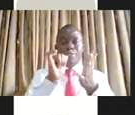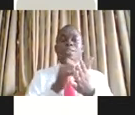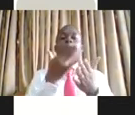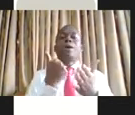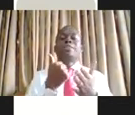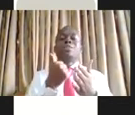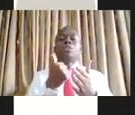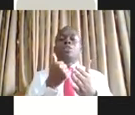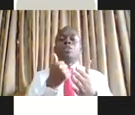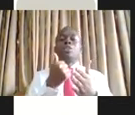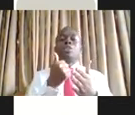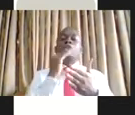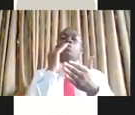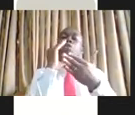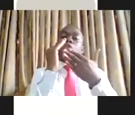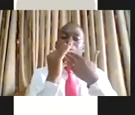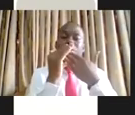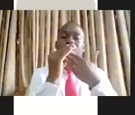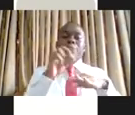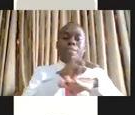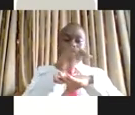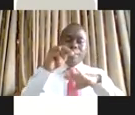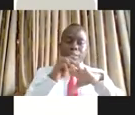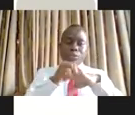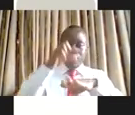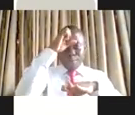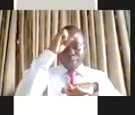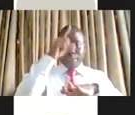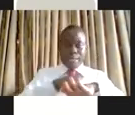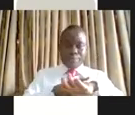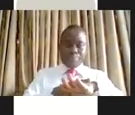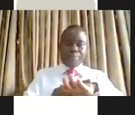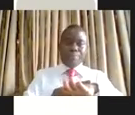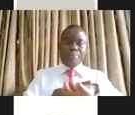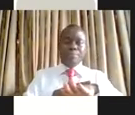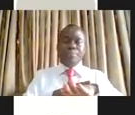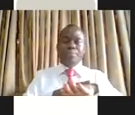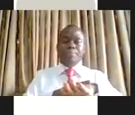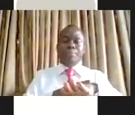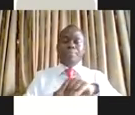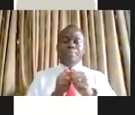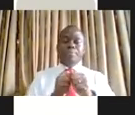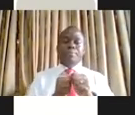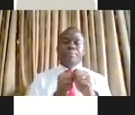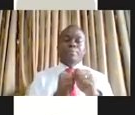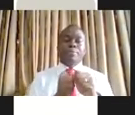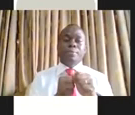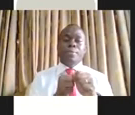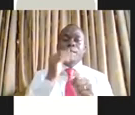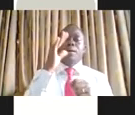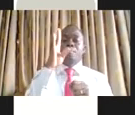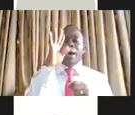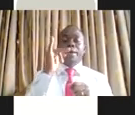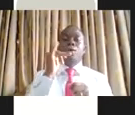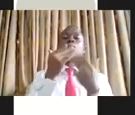the national government when the national government by requiring it